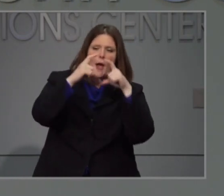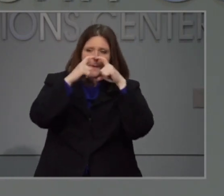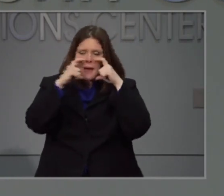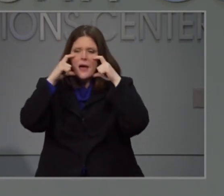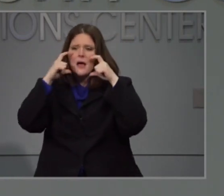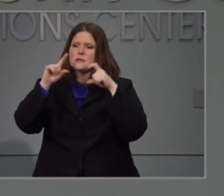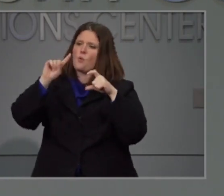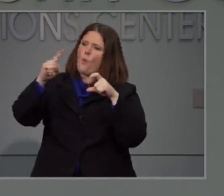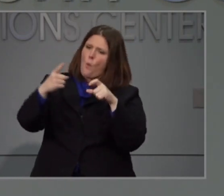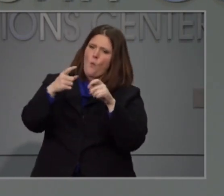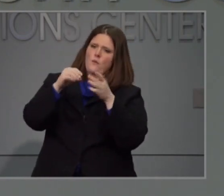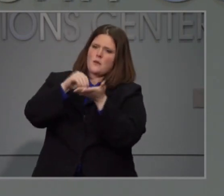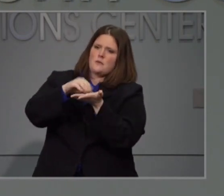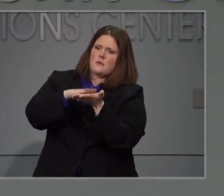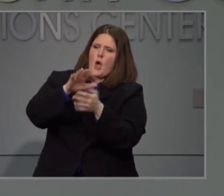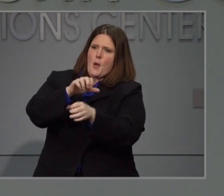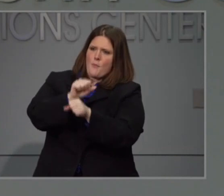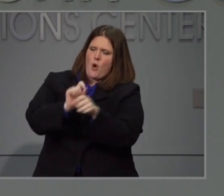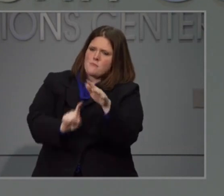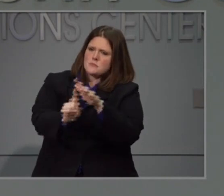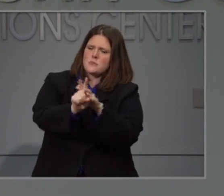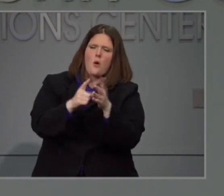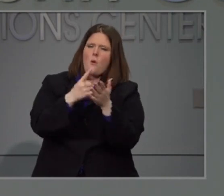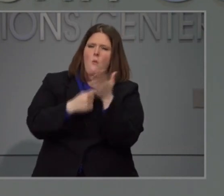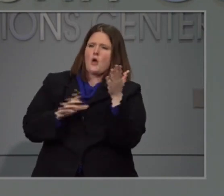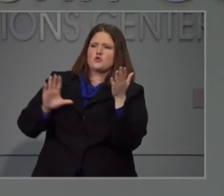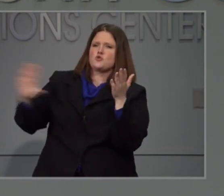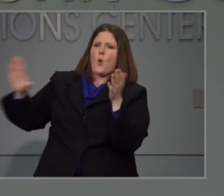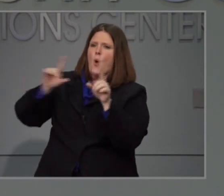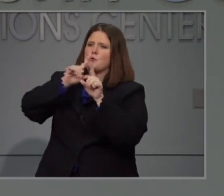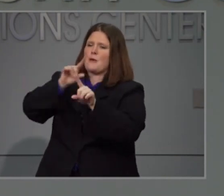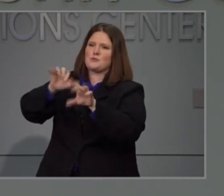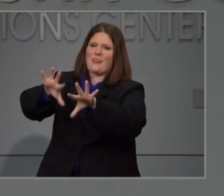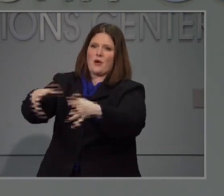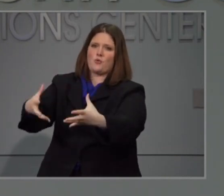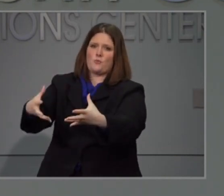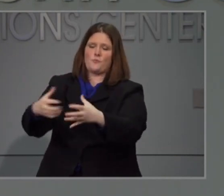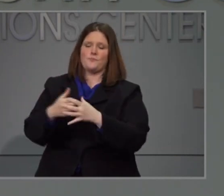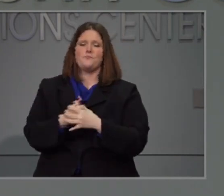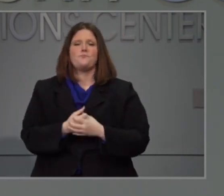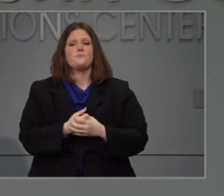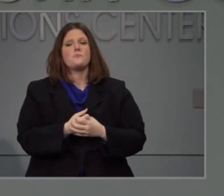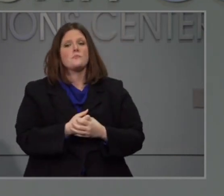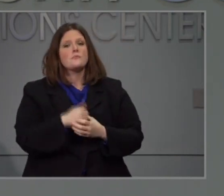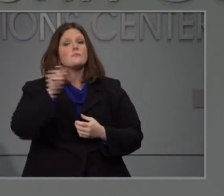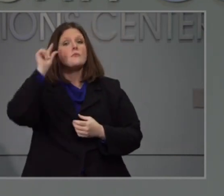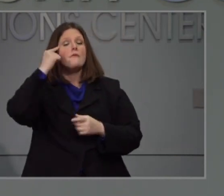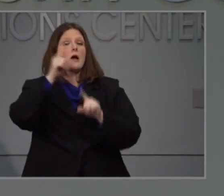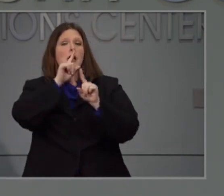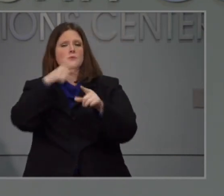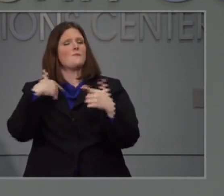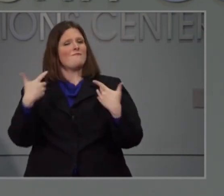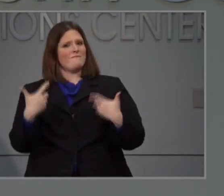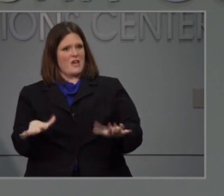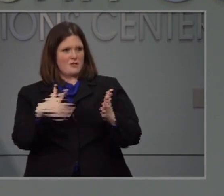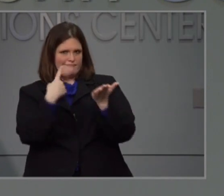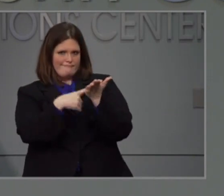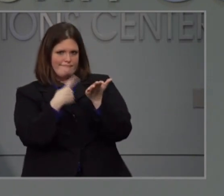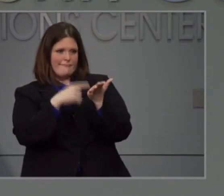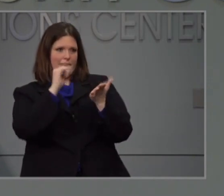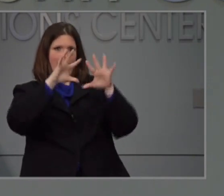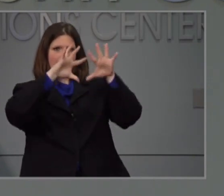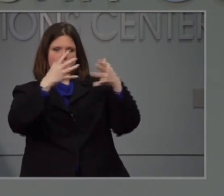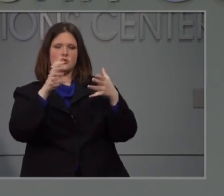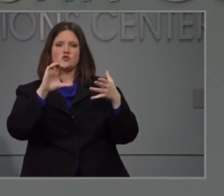by appointment only. What is your response to those people? We've consulted with the North Carolina Chamber of Commerce, and in fact,